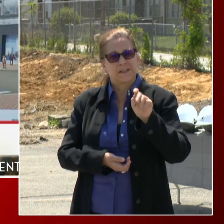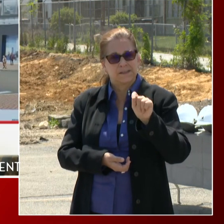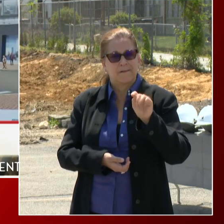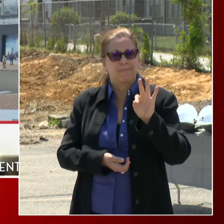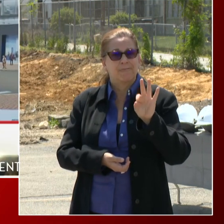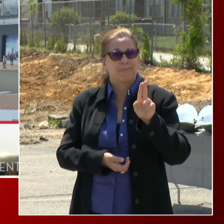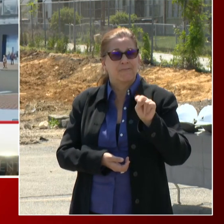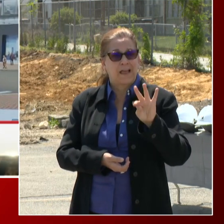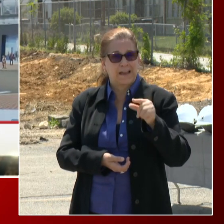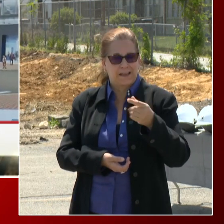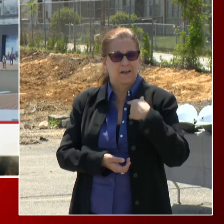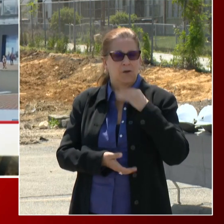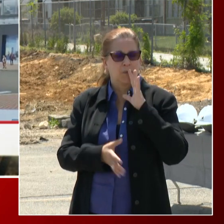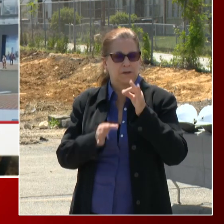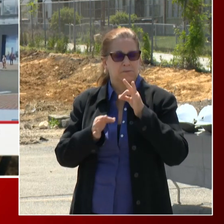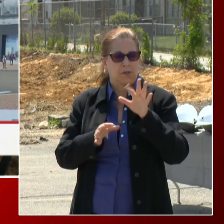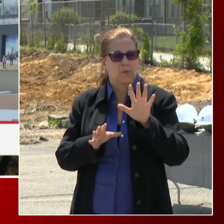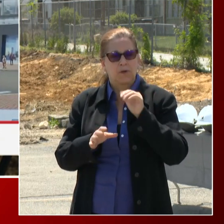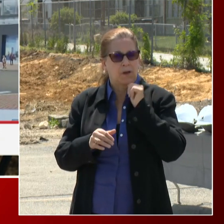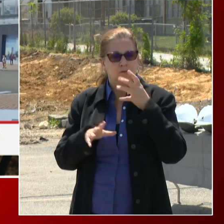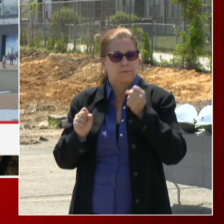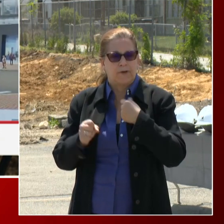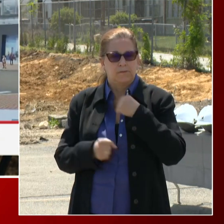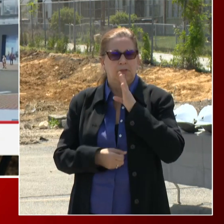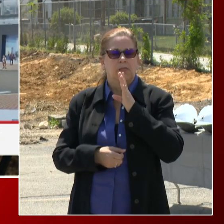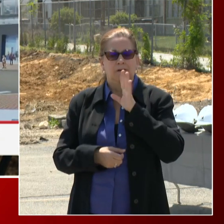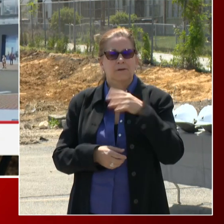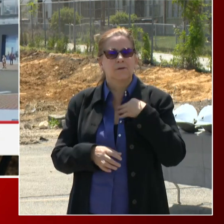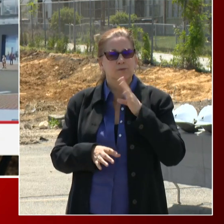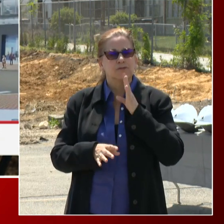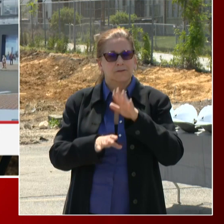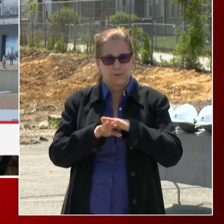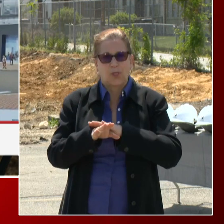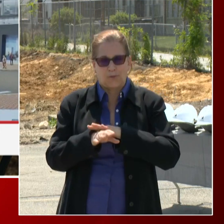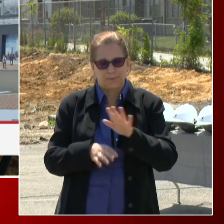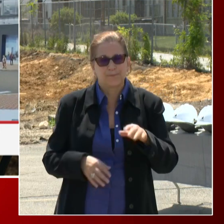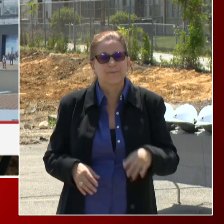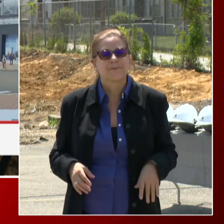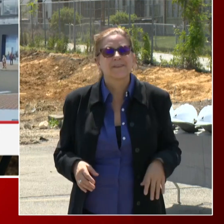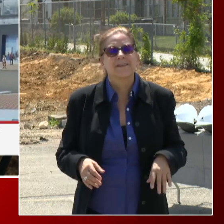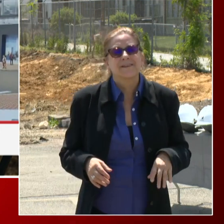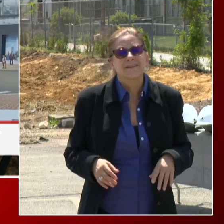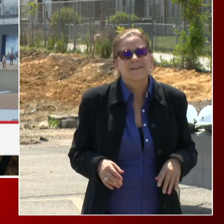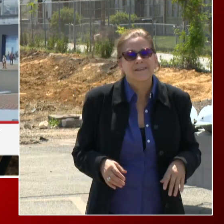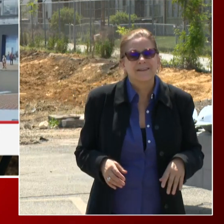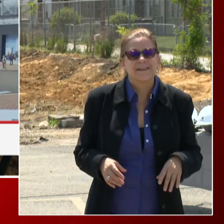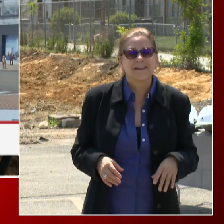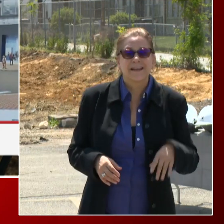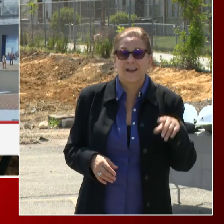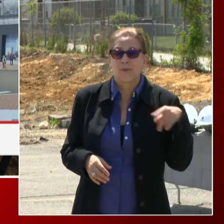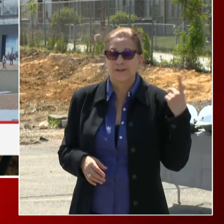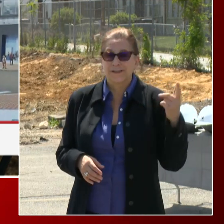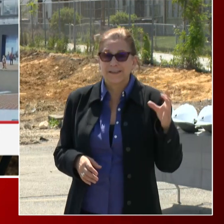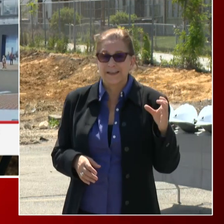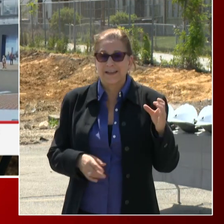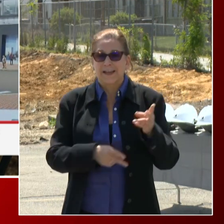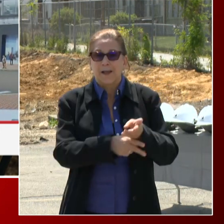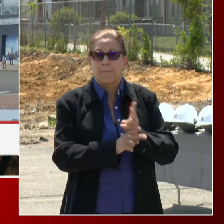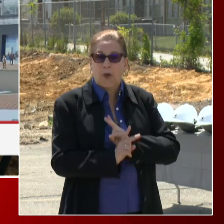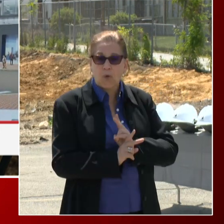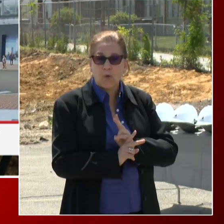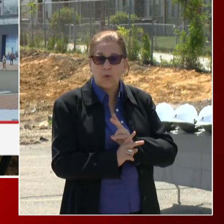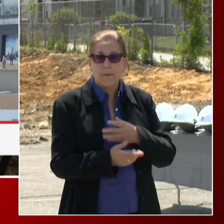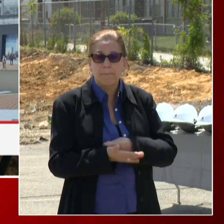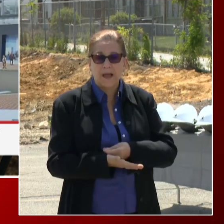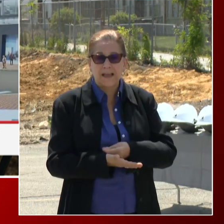financing is actually the ability for the District of Columbia to borrow money in order to invest in the public